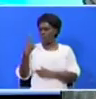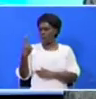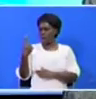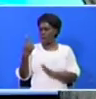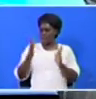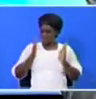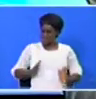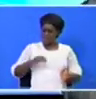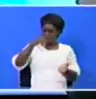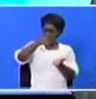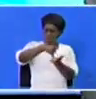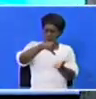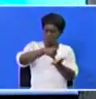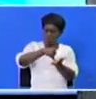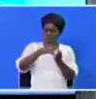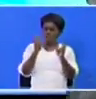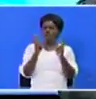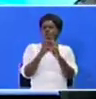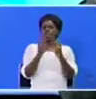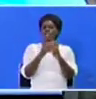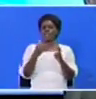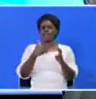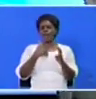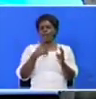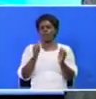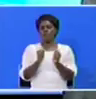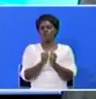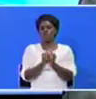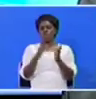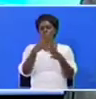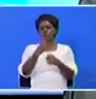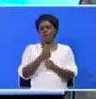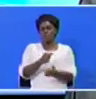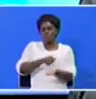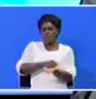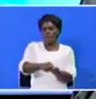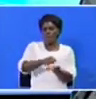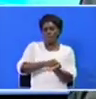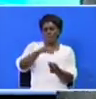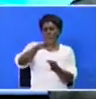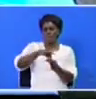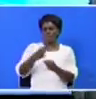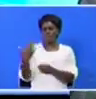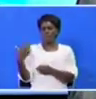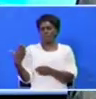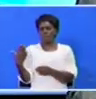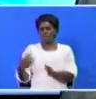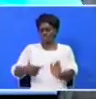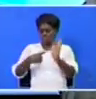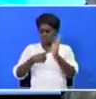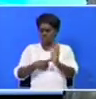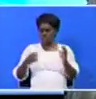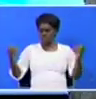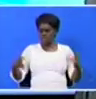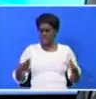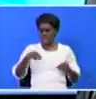players has had contacts with the entity that is supposed to print the ballot papers, and it has been demonstrated both within